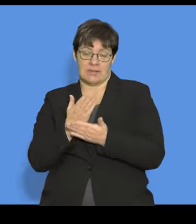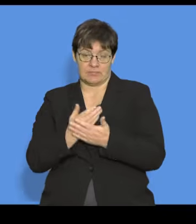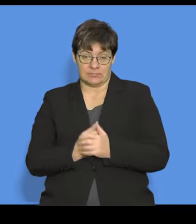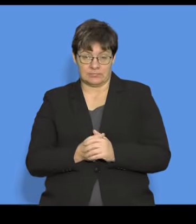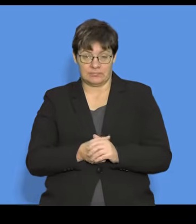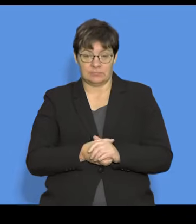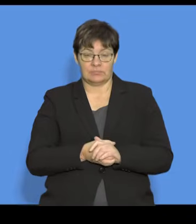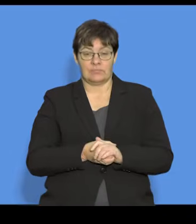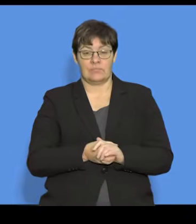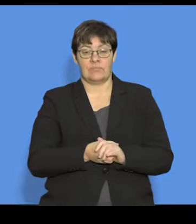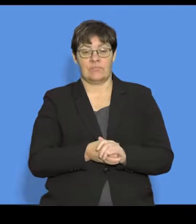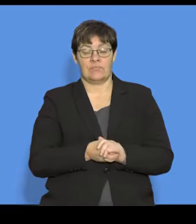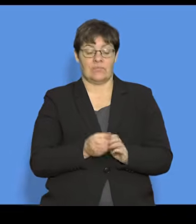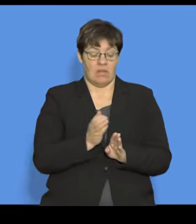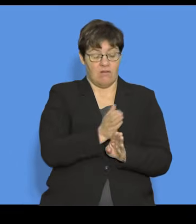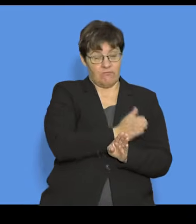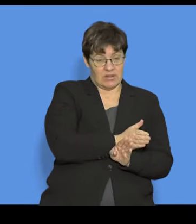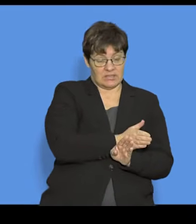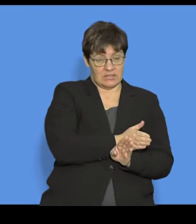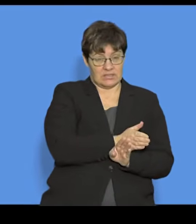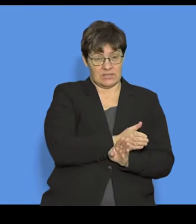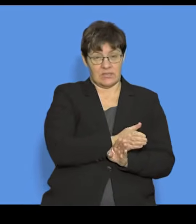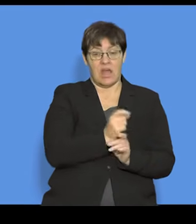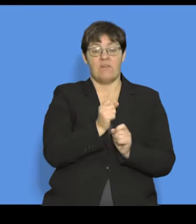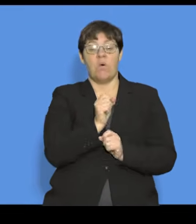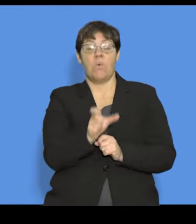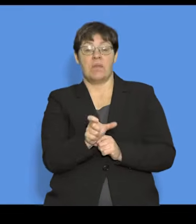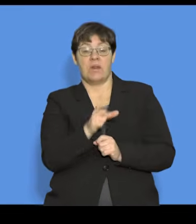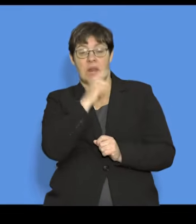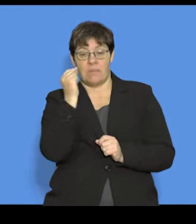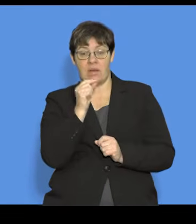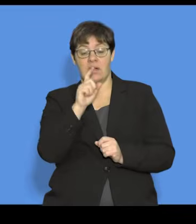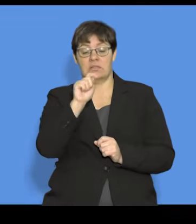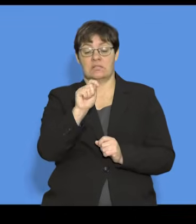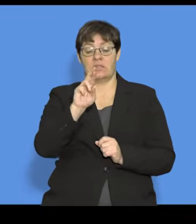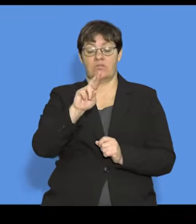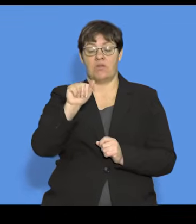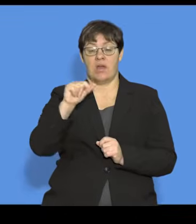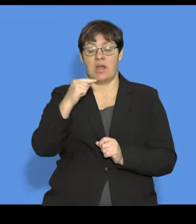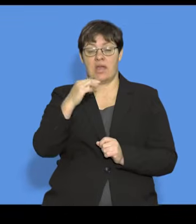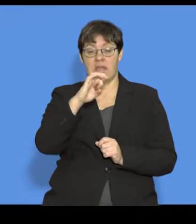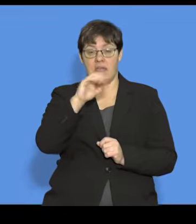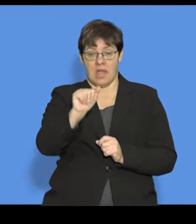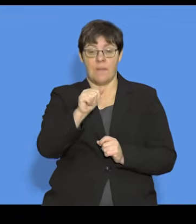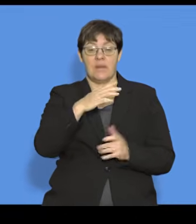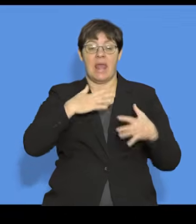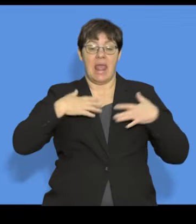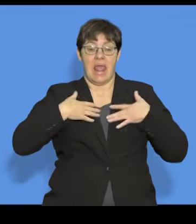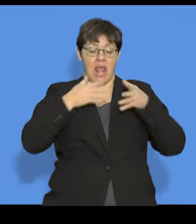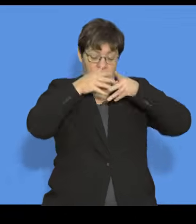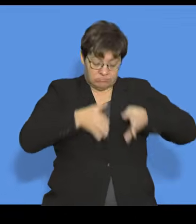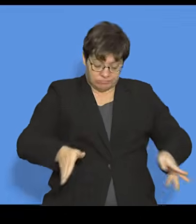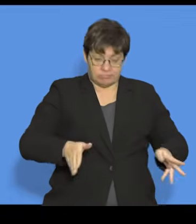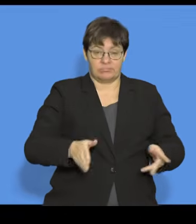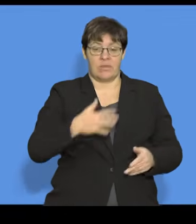through. Just in front of the pharynx we have an opening called the trachea, which takes air down